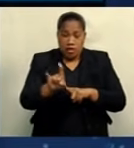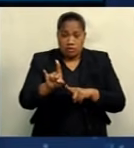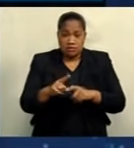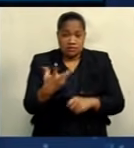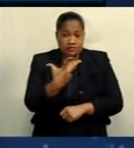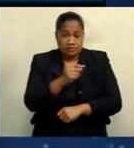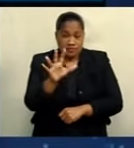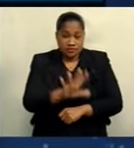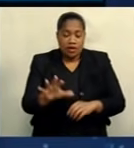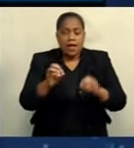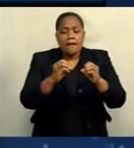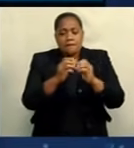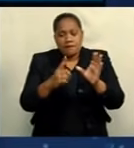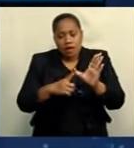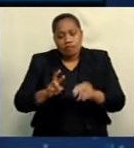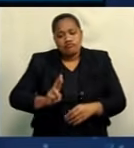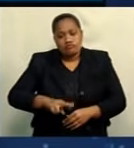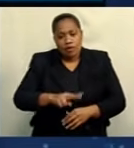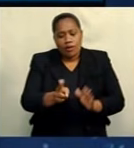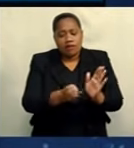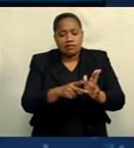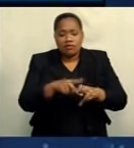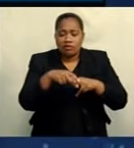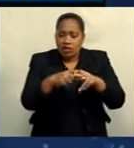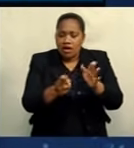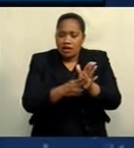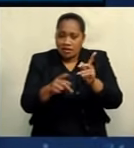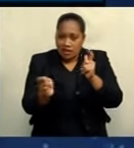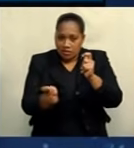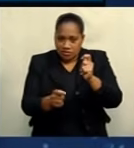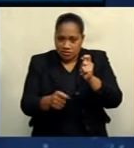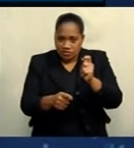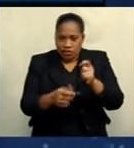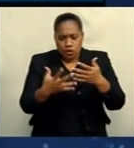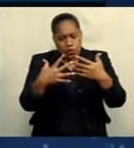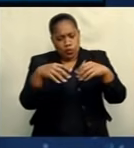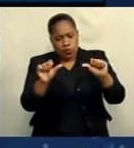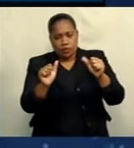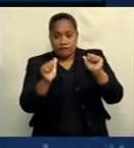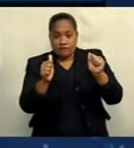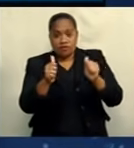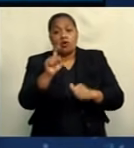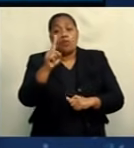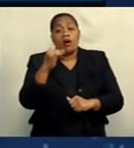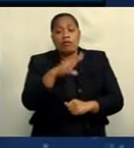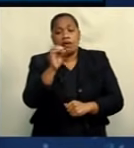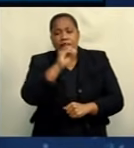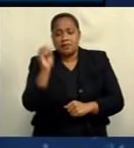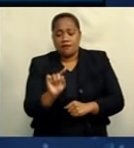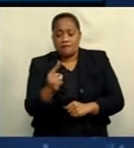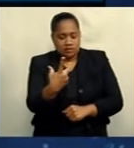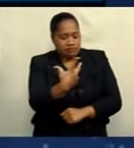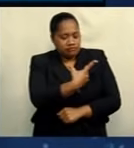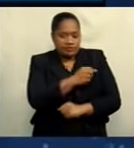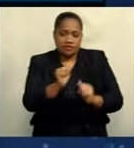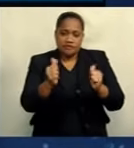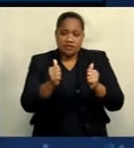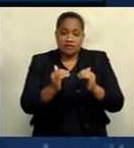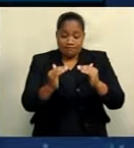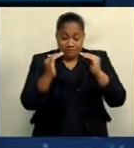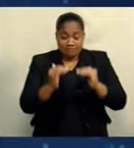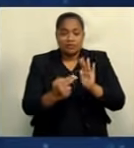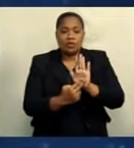include Mba, Rewa, Nanunga and Naitasiri, which have achieved 100% first jabs administered, and next is